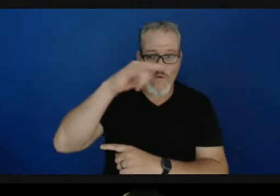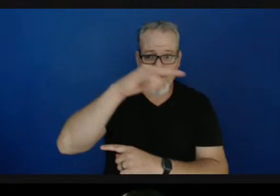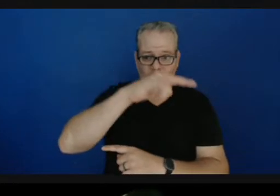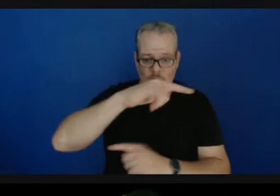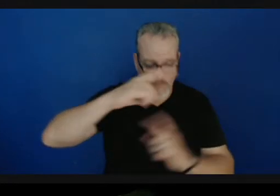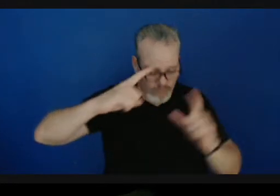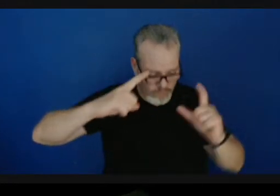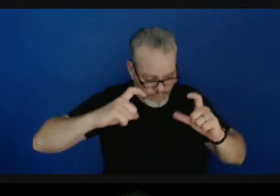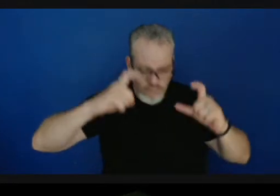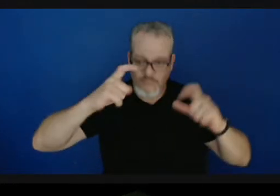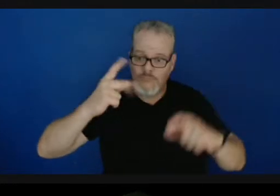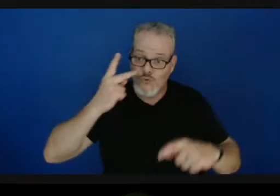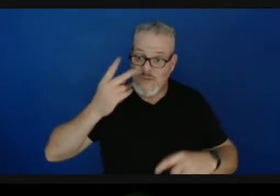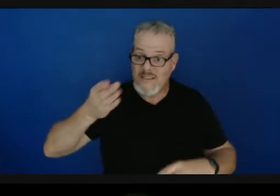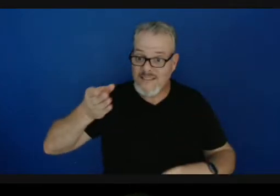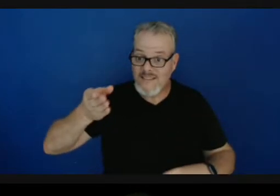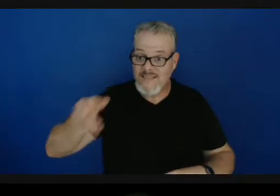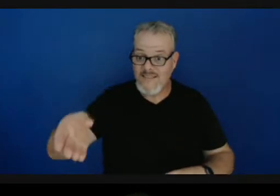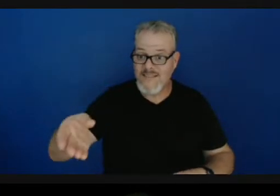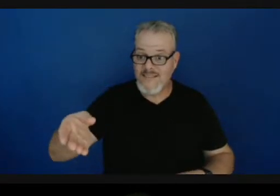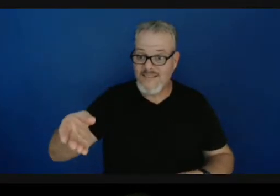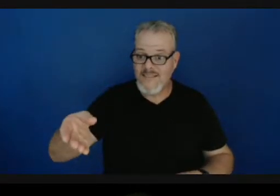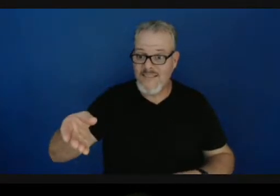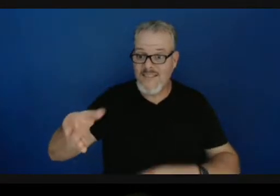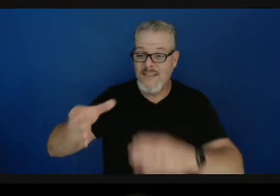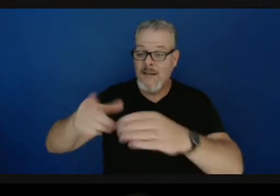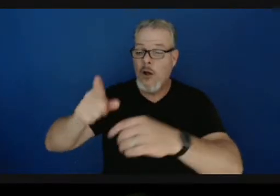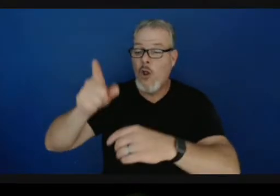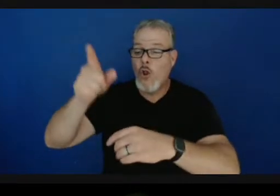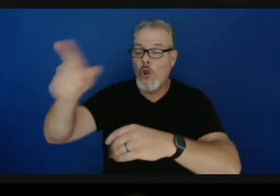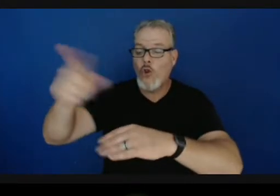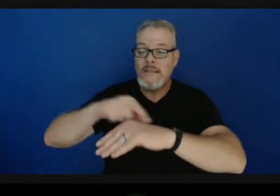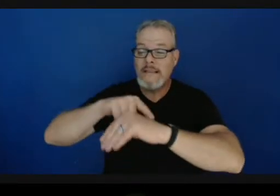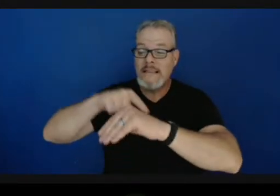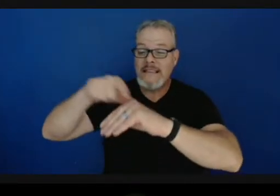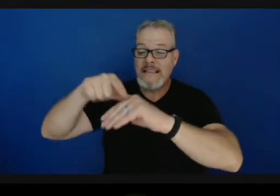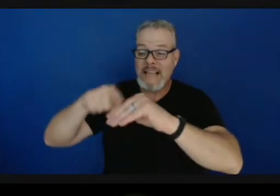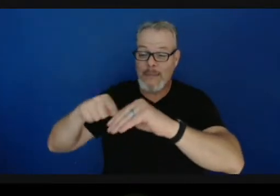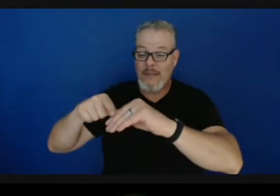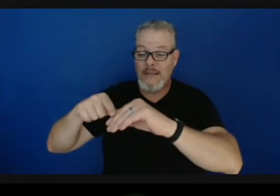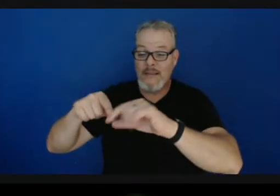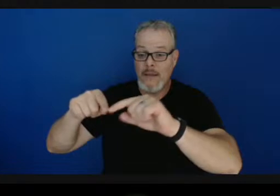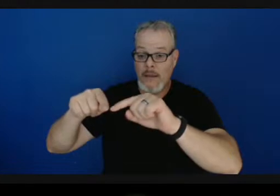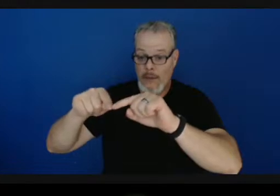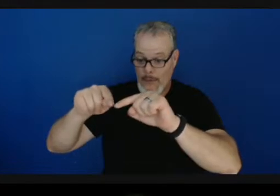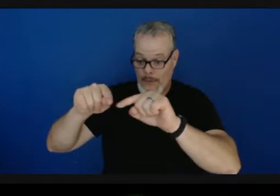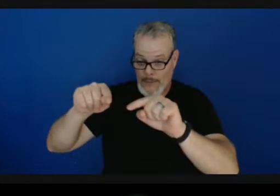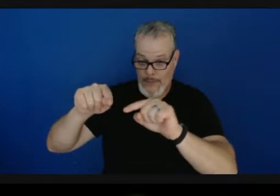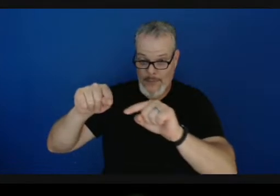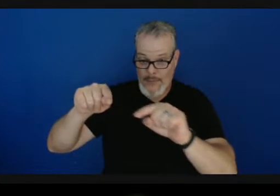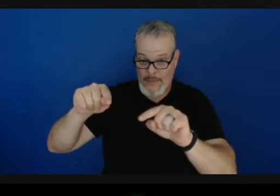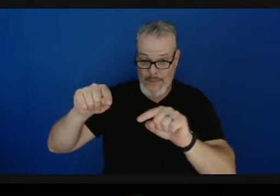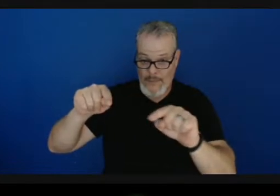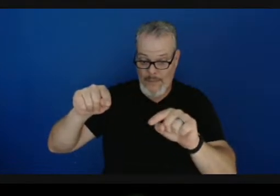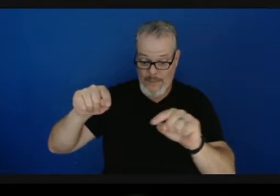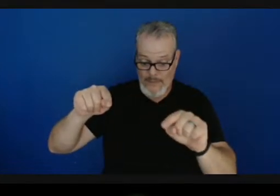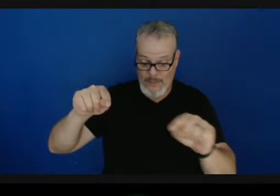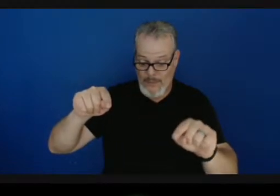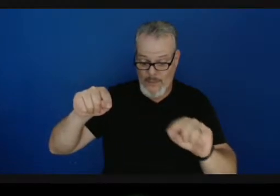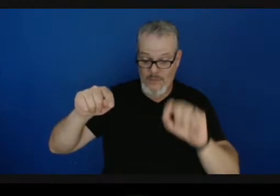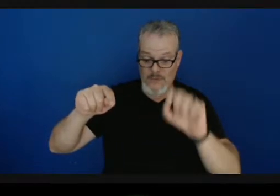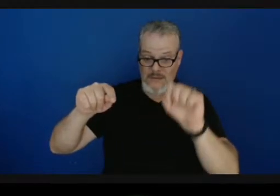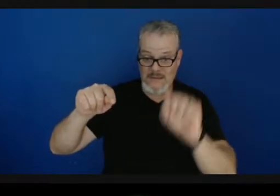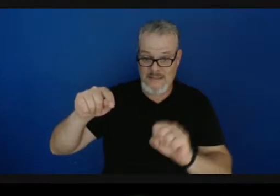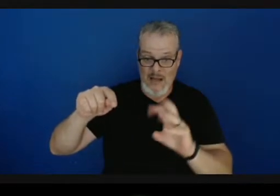looking, here's a summit caldera, and here is this in the summit to the southwest part with a